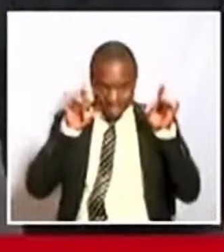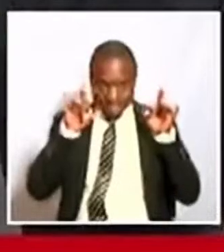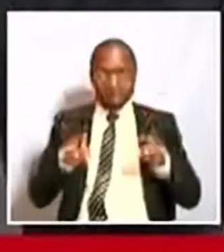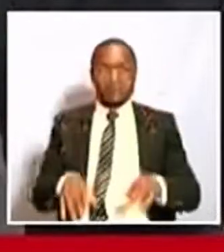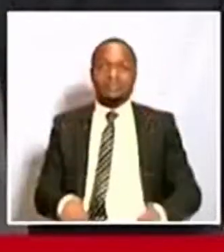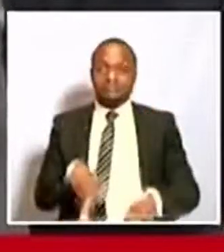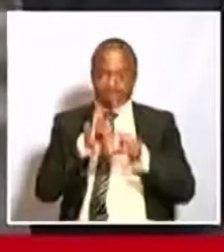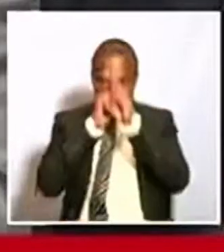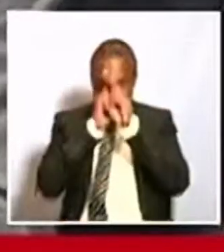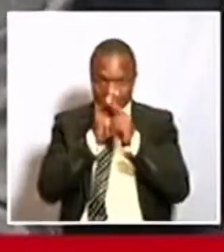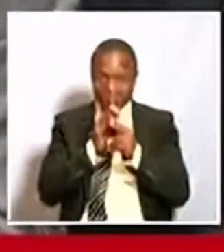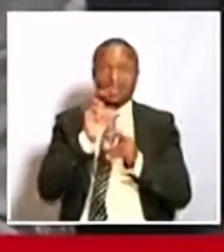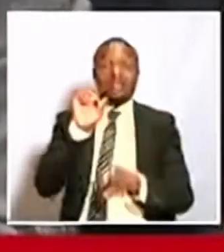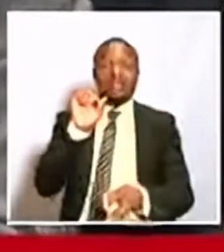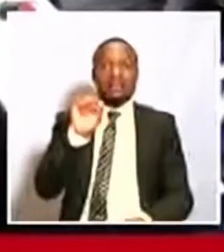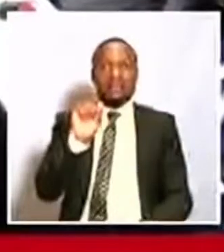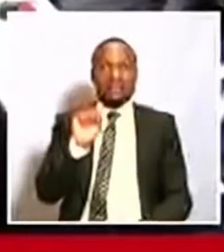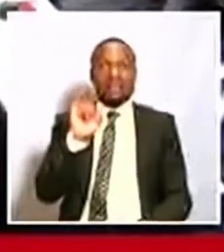Honorable Simumba.